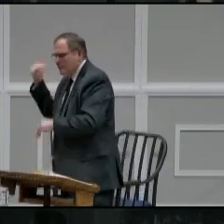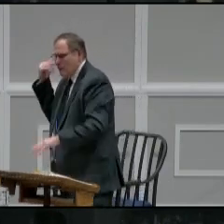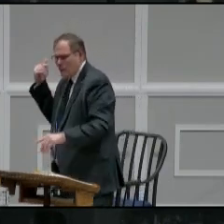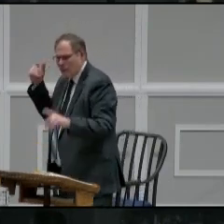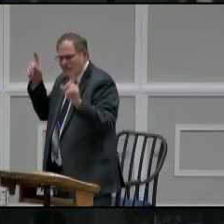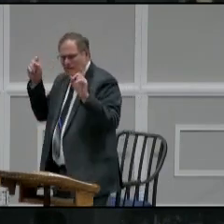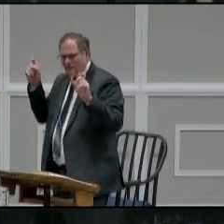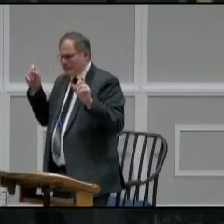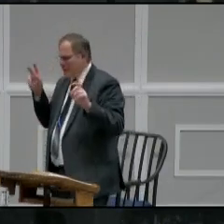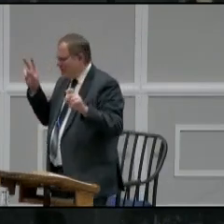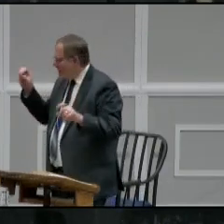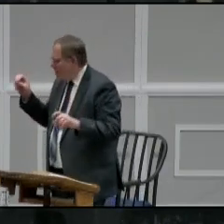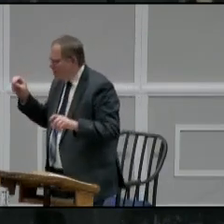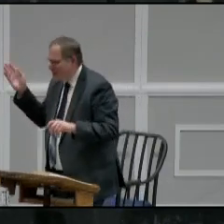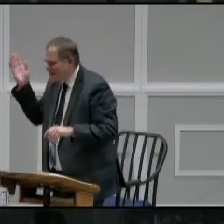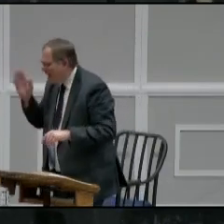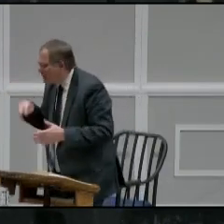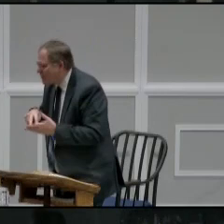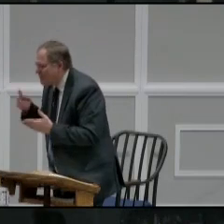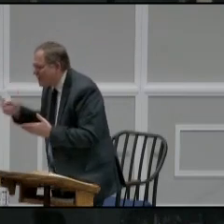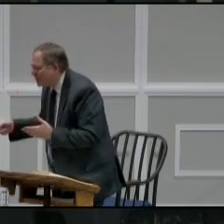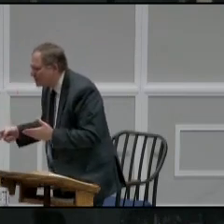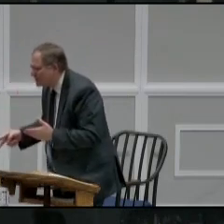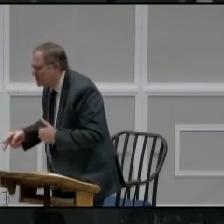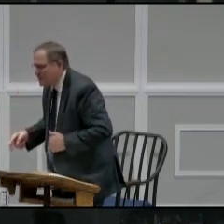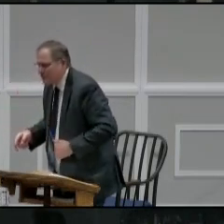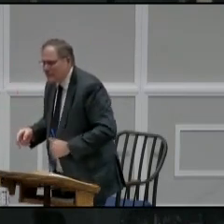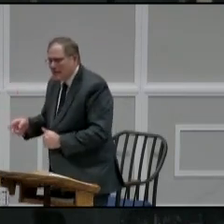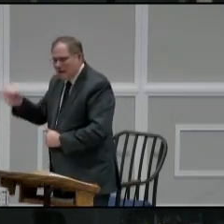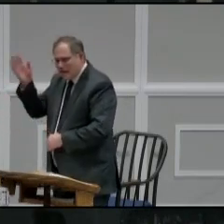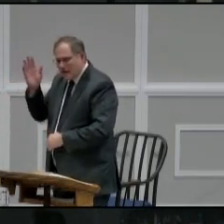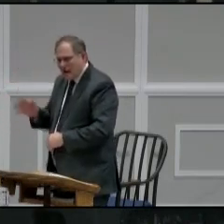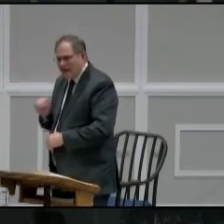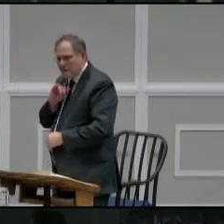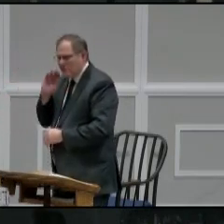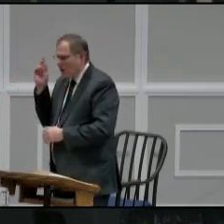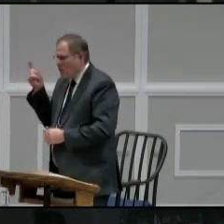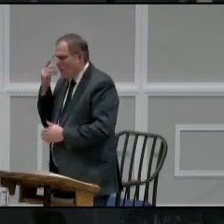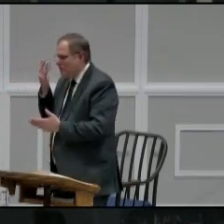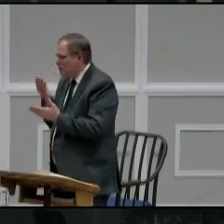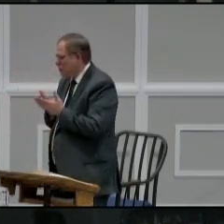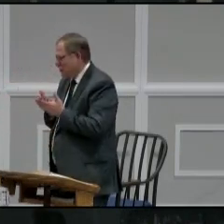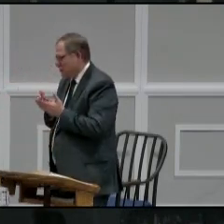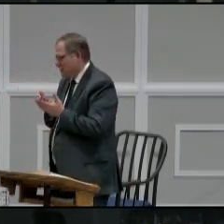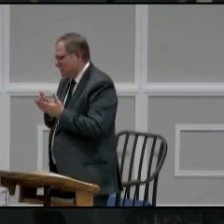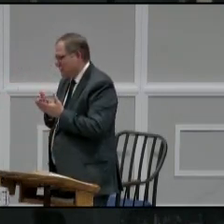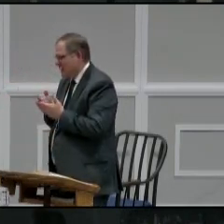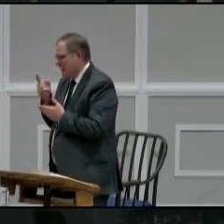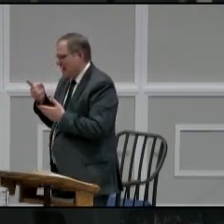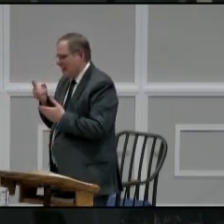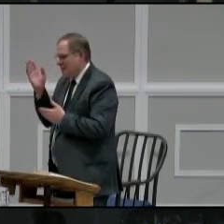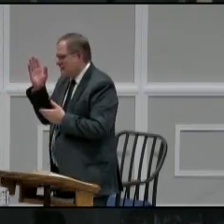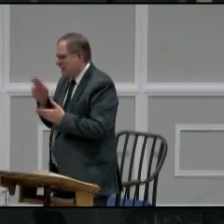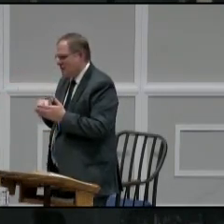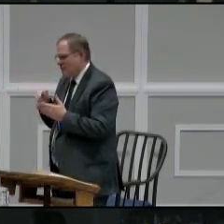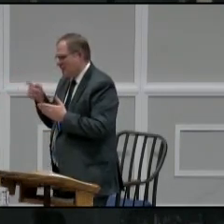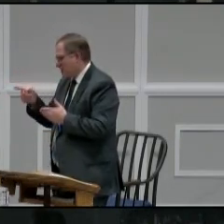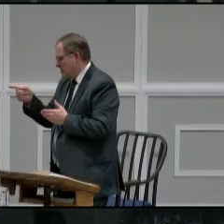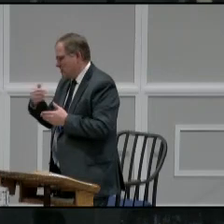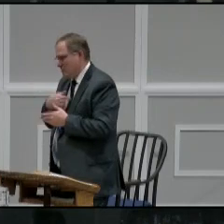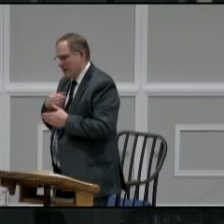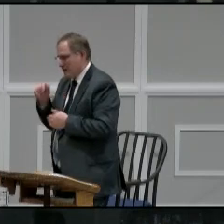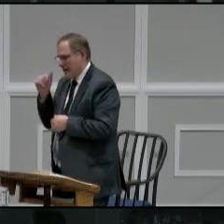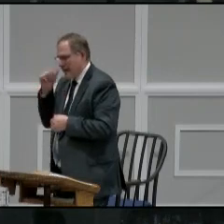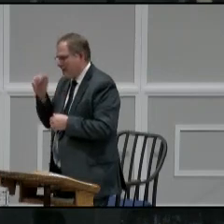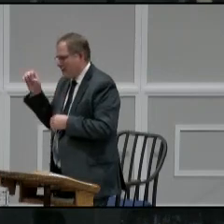Now, I know he never fails. I know he's always good. But has he ever let you down before?